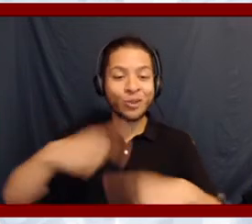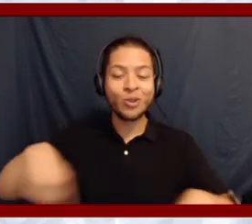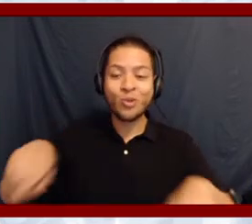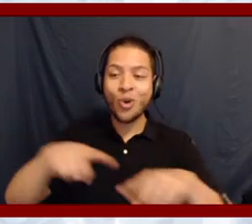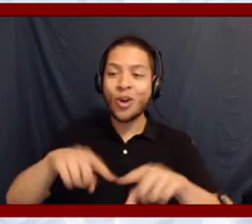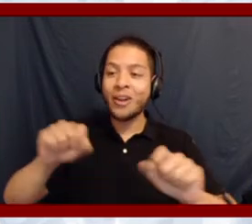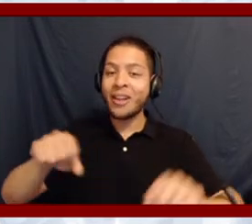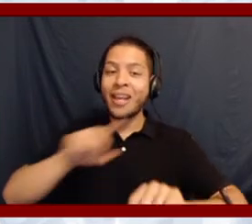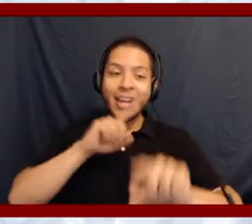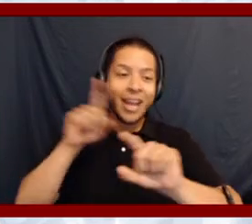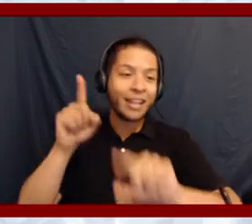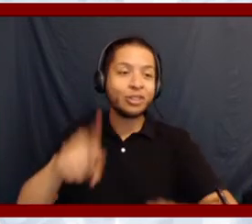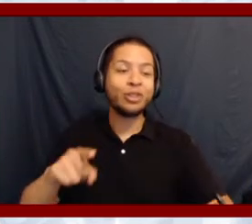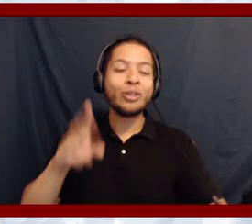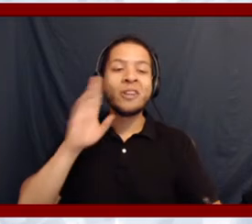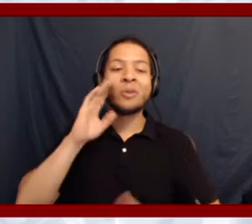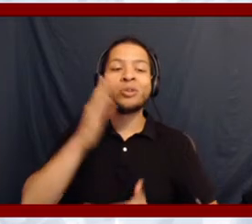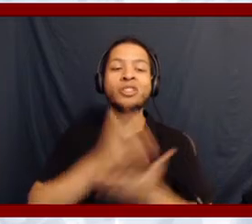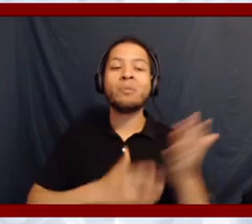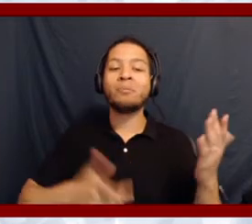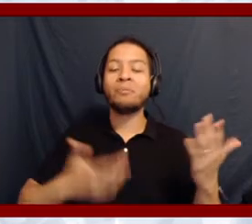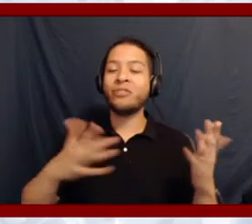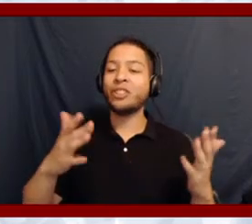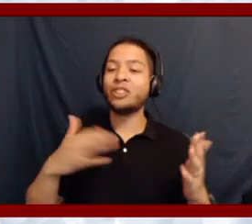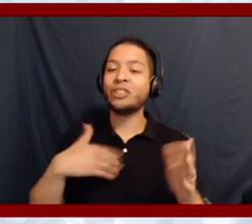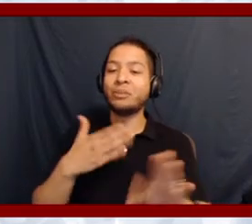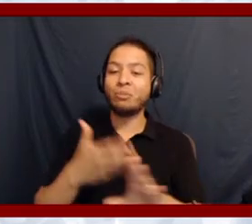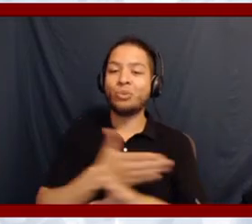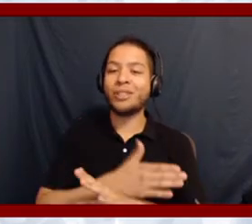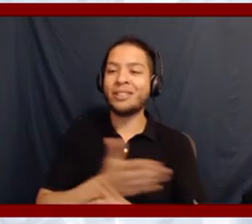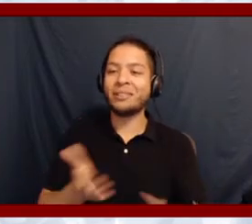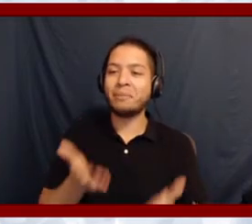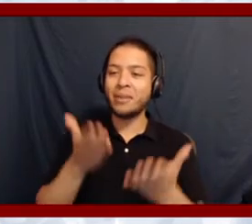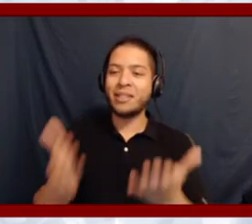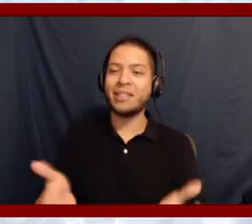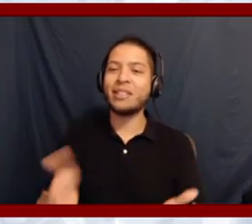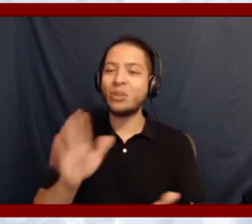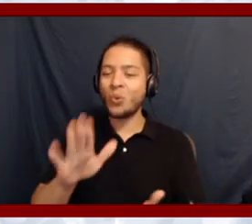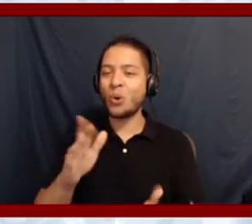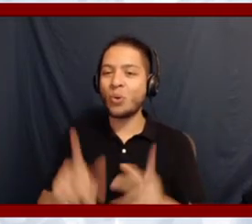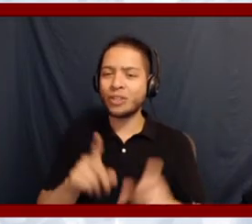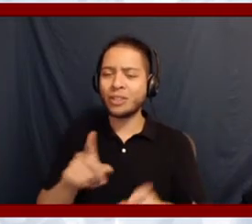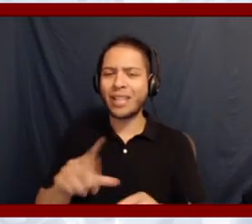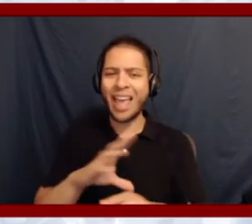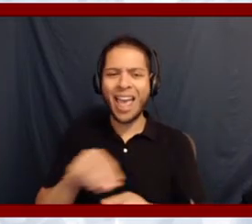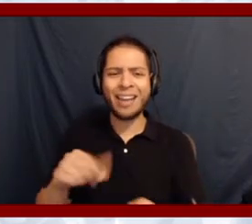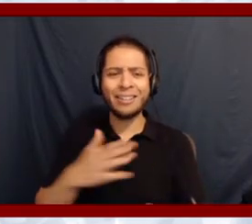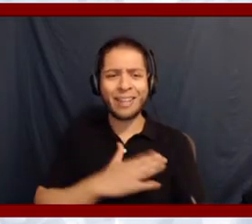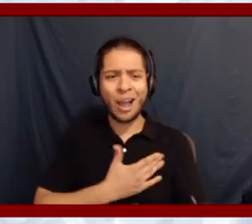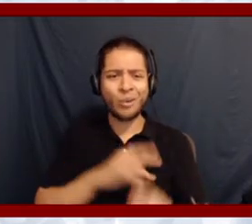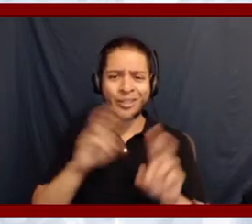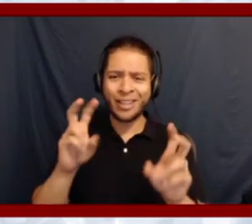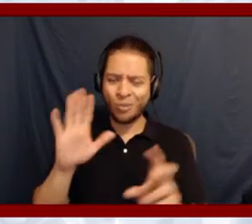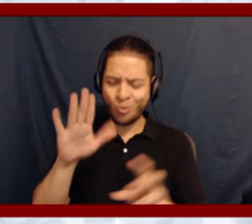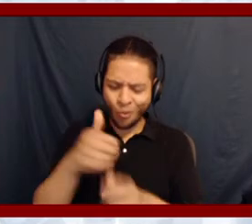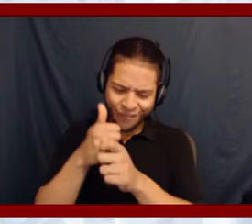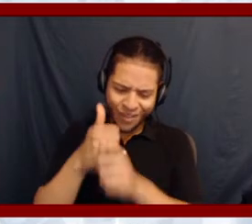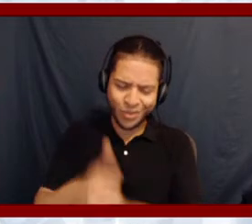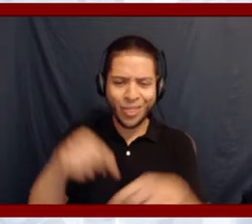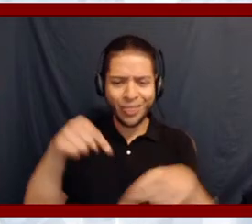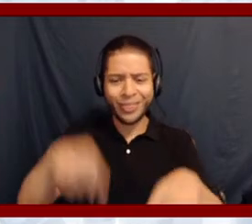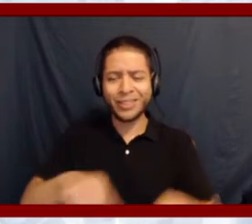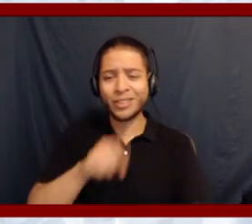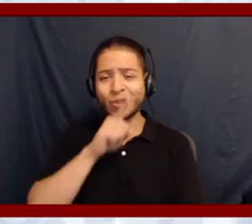some questions. And as the title of this session suggests, it's about real talk. It's just trying to shoot you straight, give you the best information that we